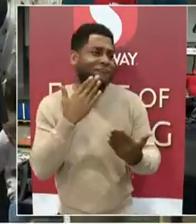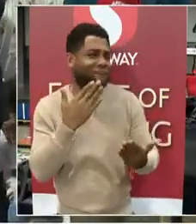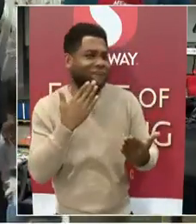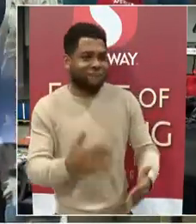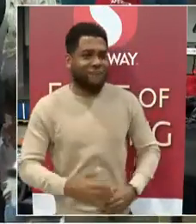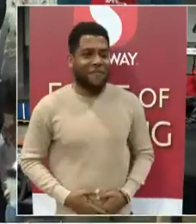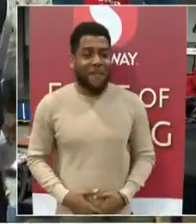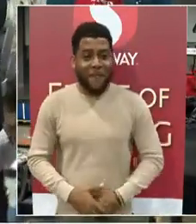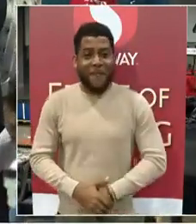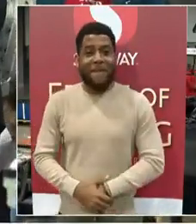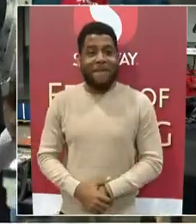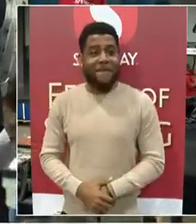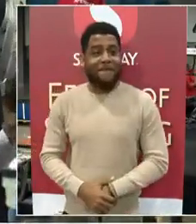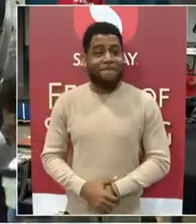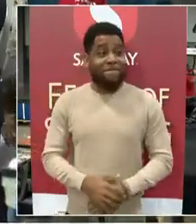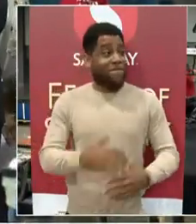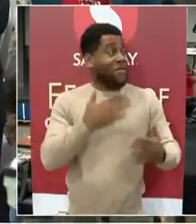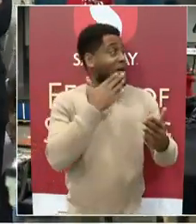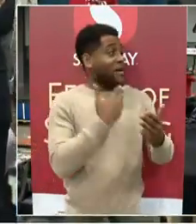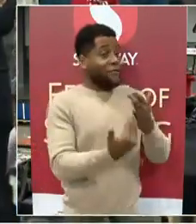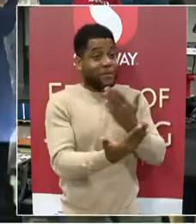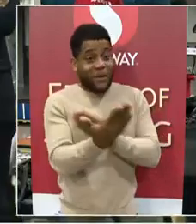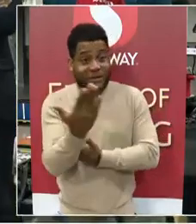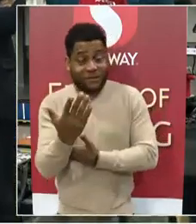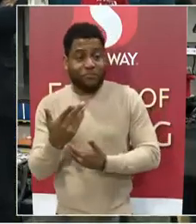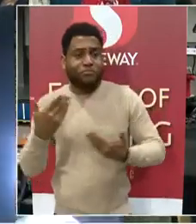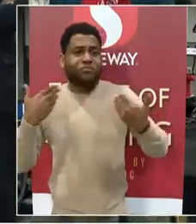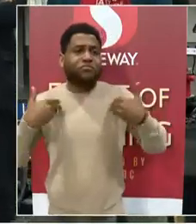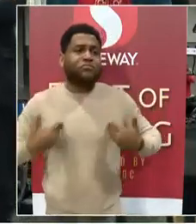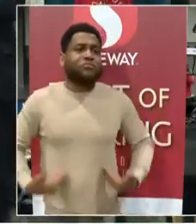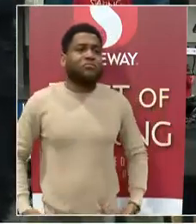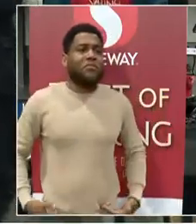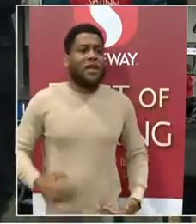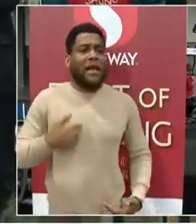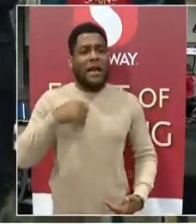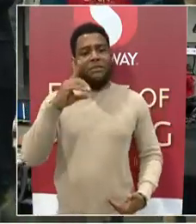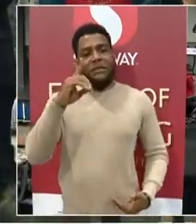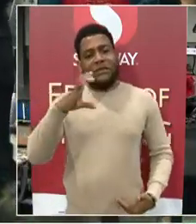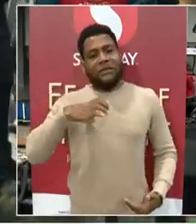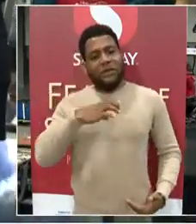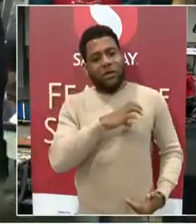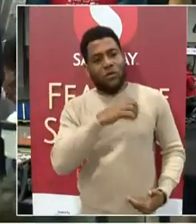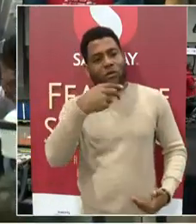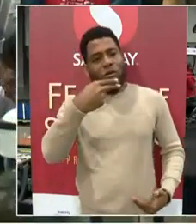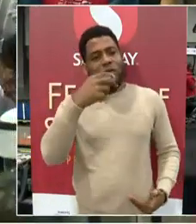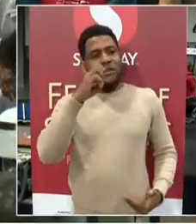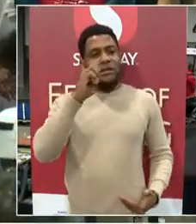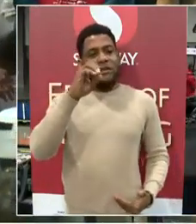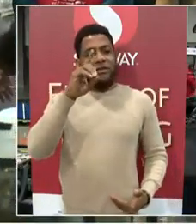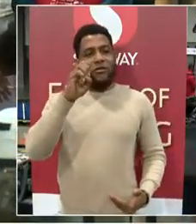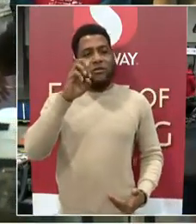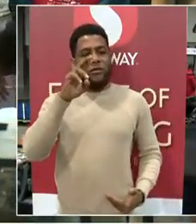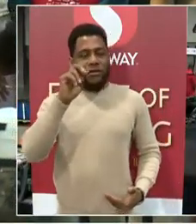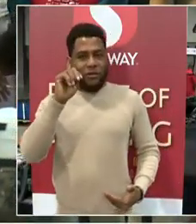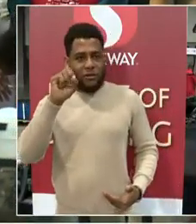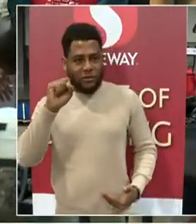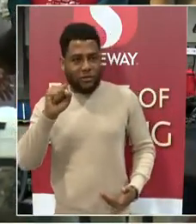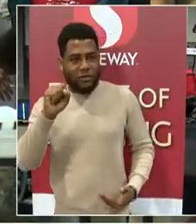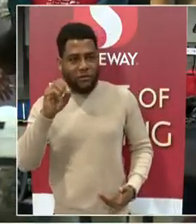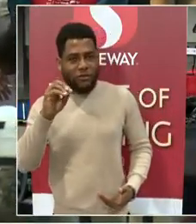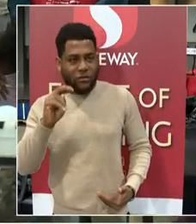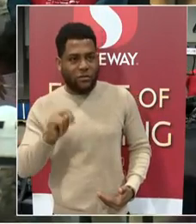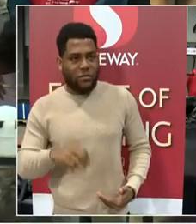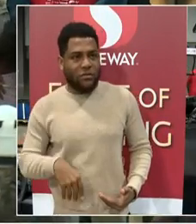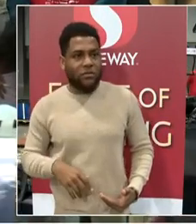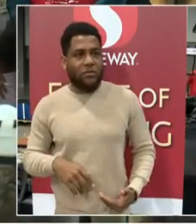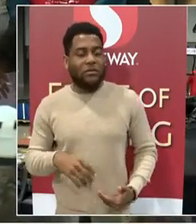Good morning, everyone. I'm at-large council member Christina Henderson. And again, I just wanted to say a big thank